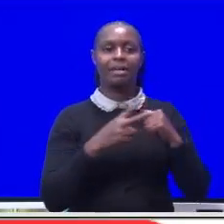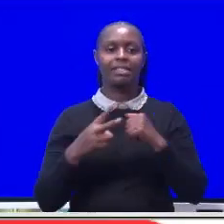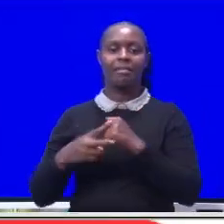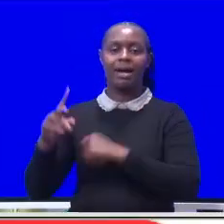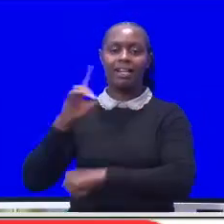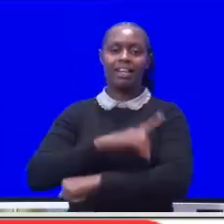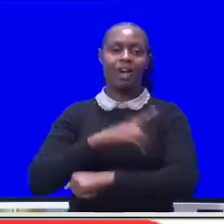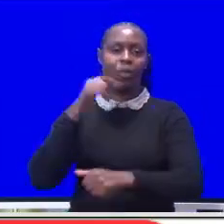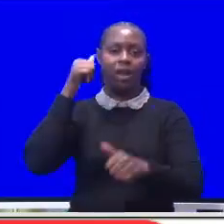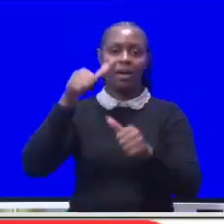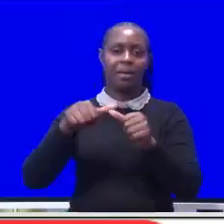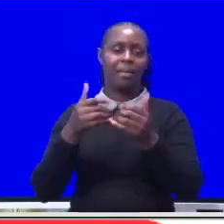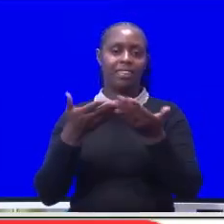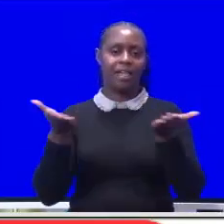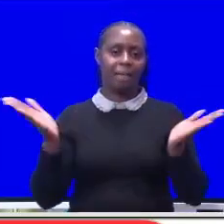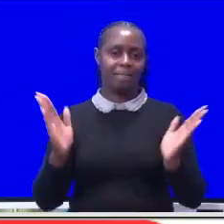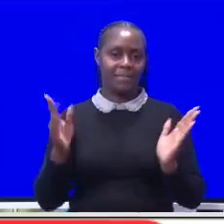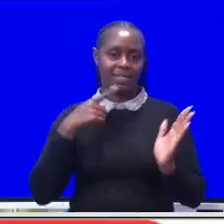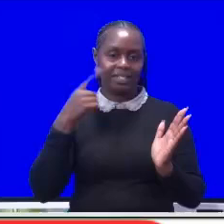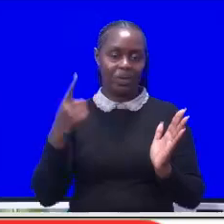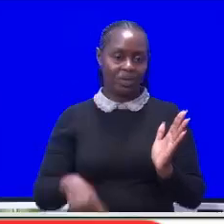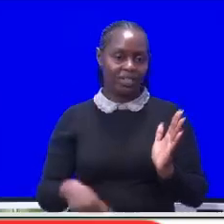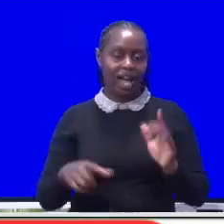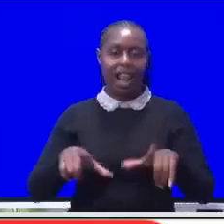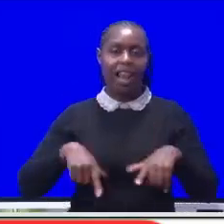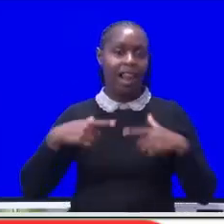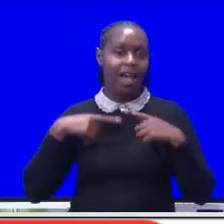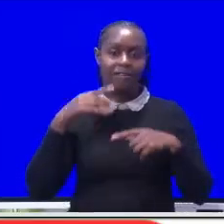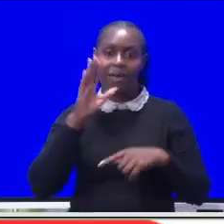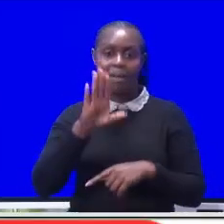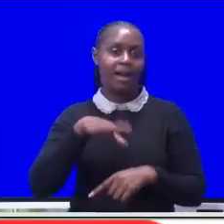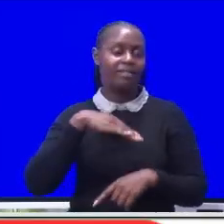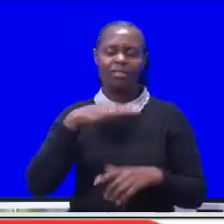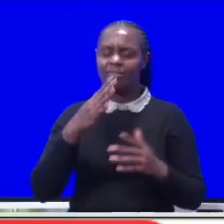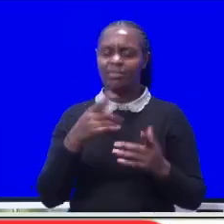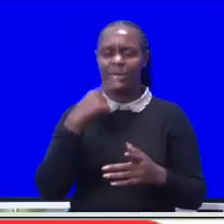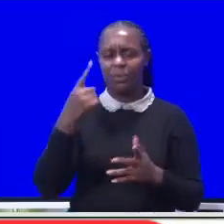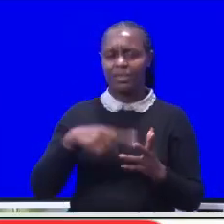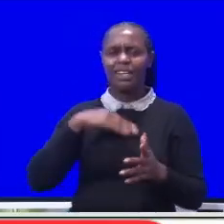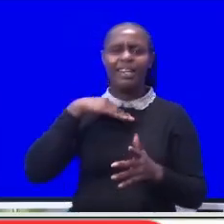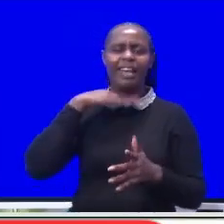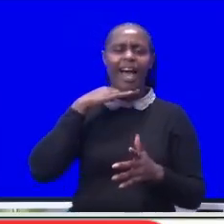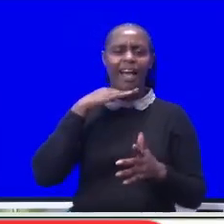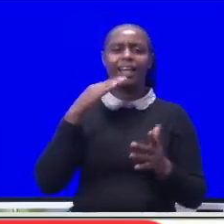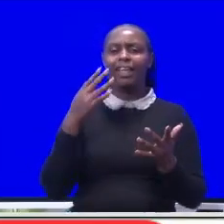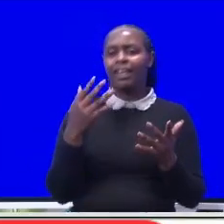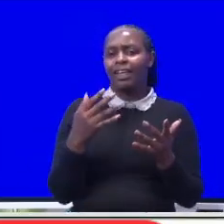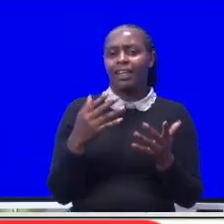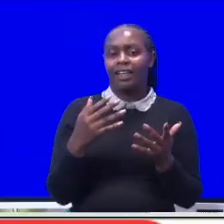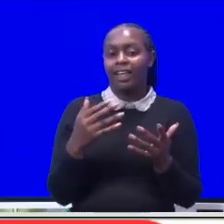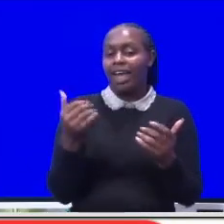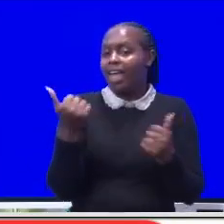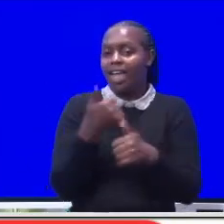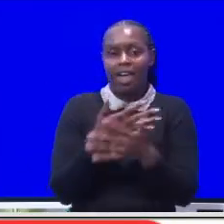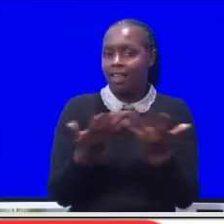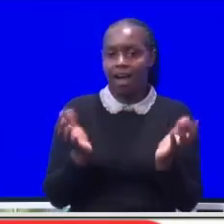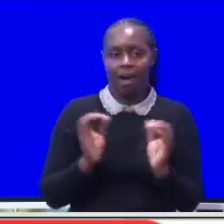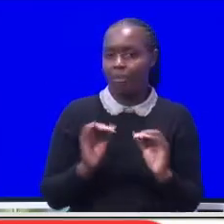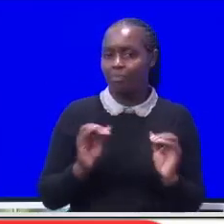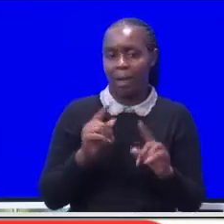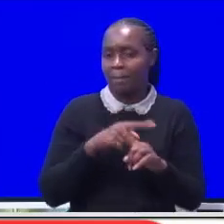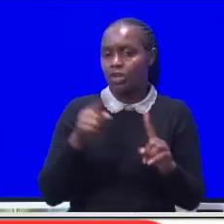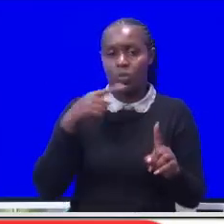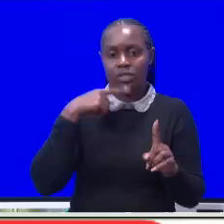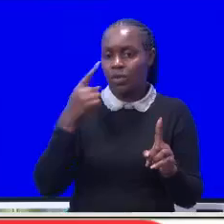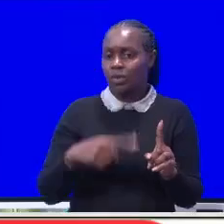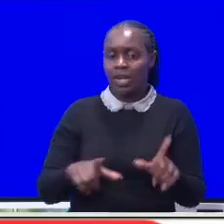say their lives, they did not fall in vain. Their lives will be, how do we